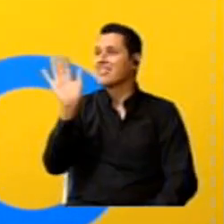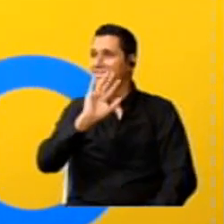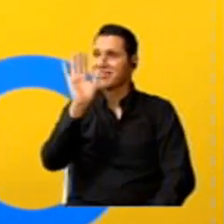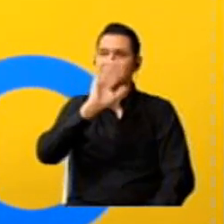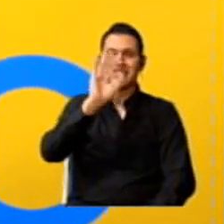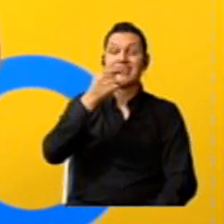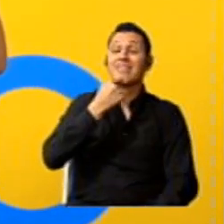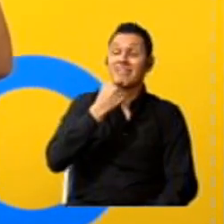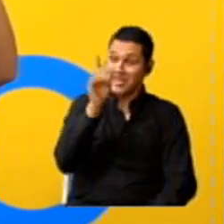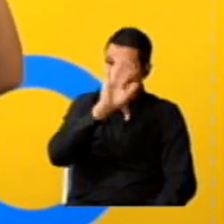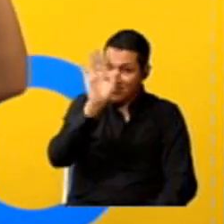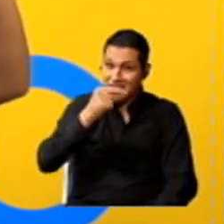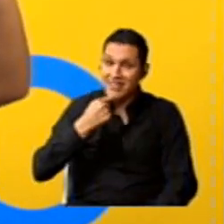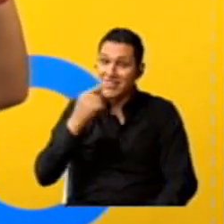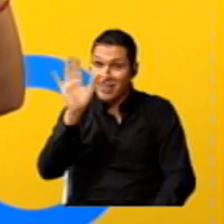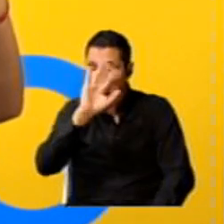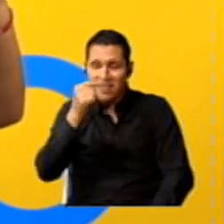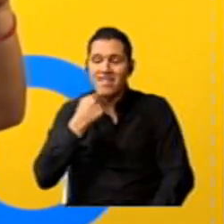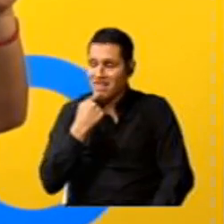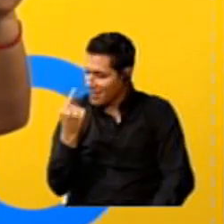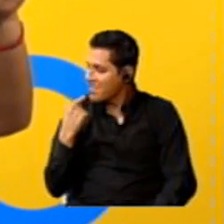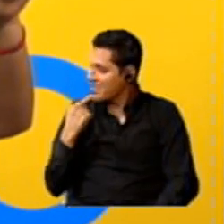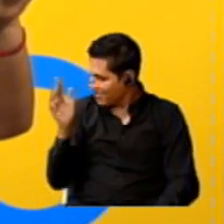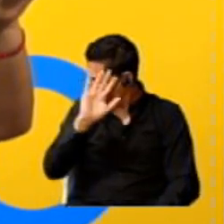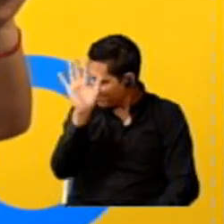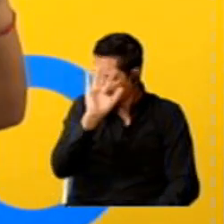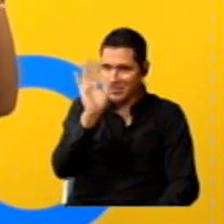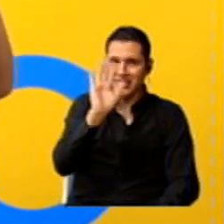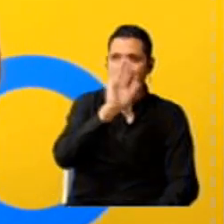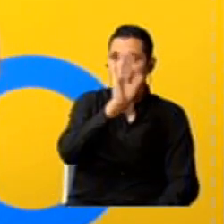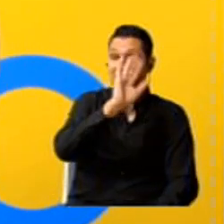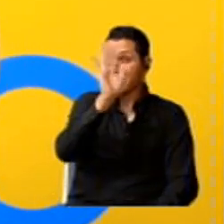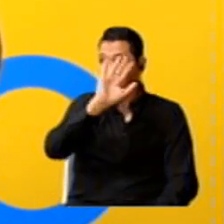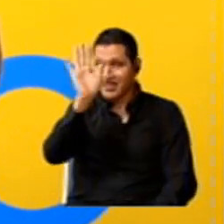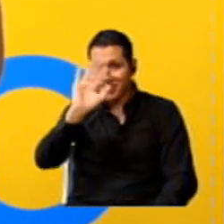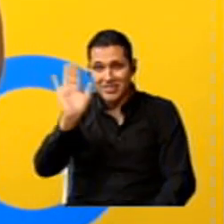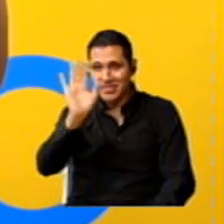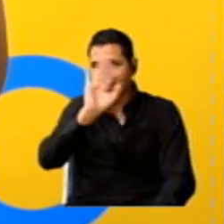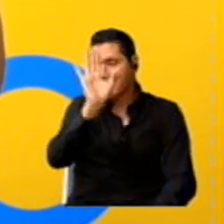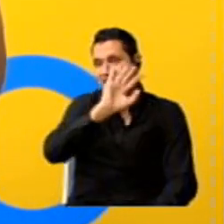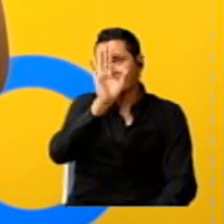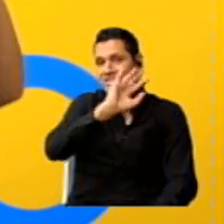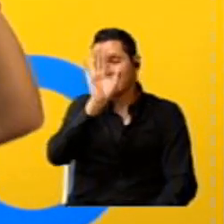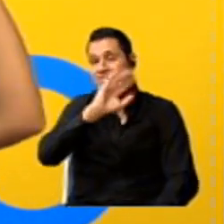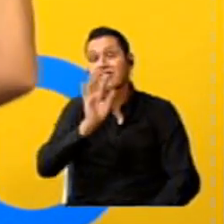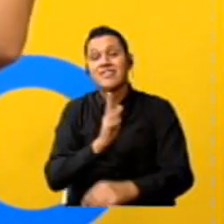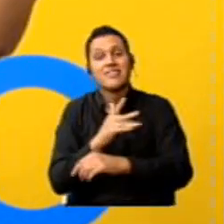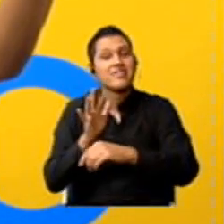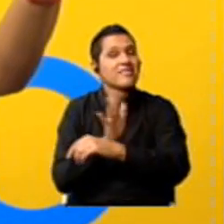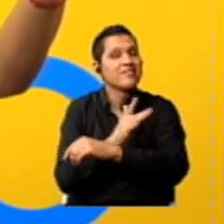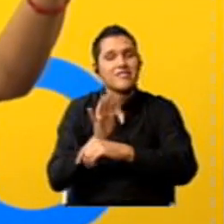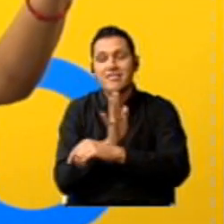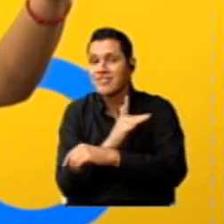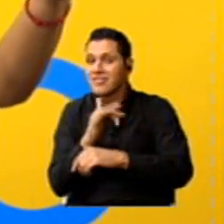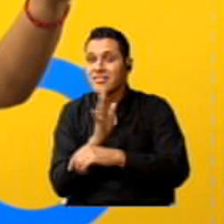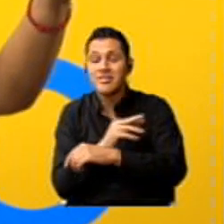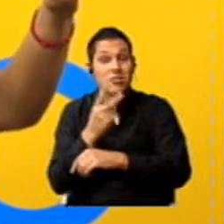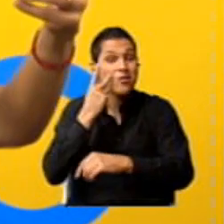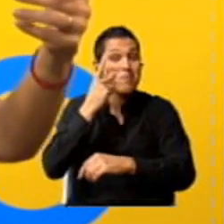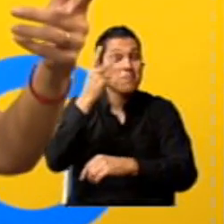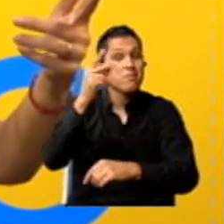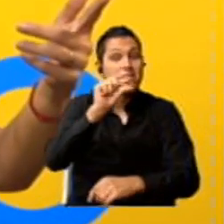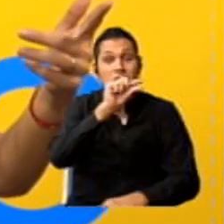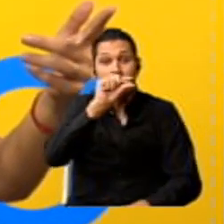Goodbye. Say goodbye, Waldo. Goodbye. Yeah, goodbye. See you next